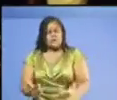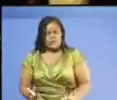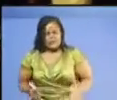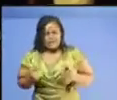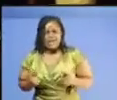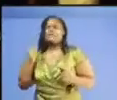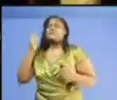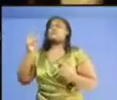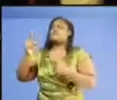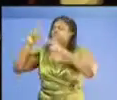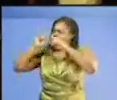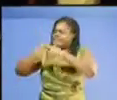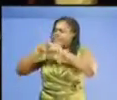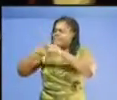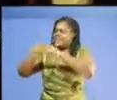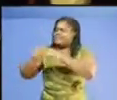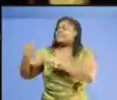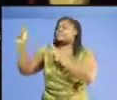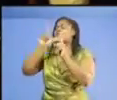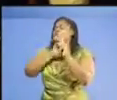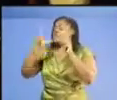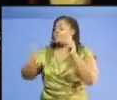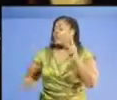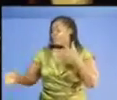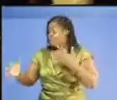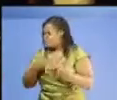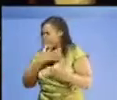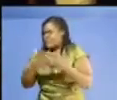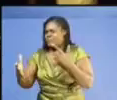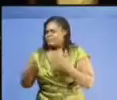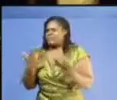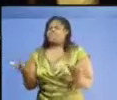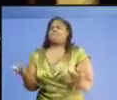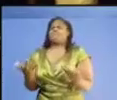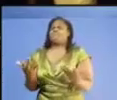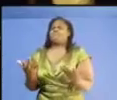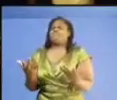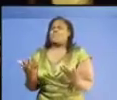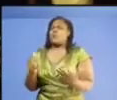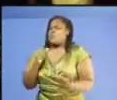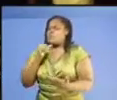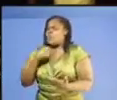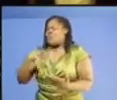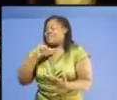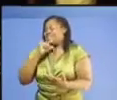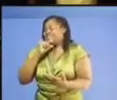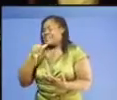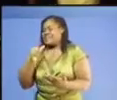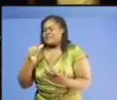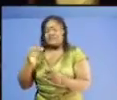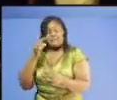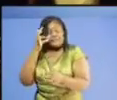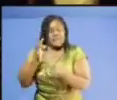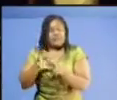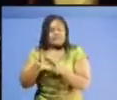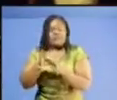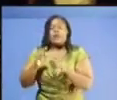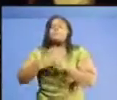been faithful. Even in the midst of our unfaithfulness, you have